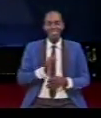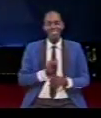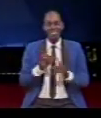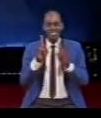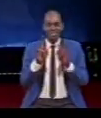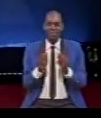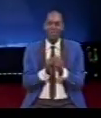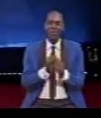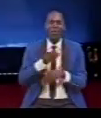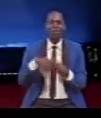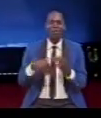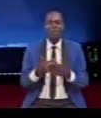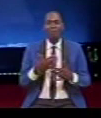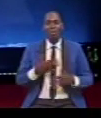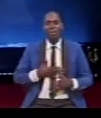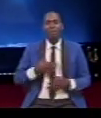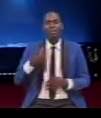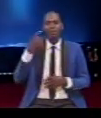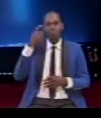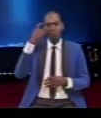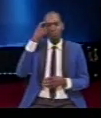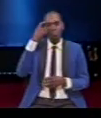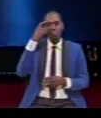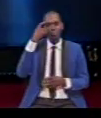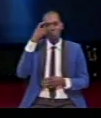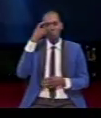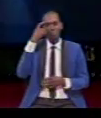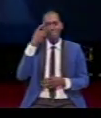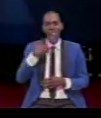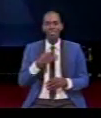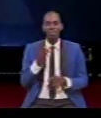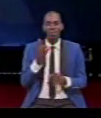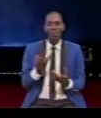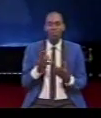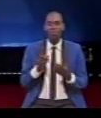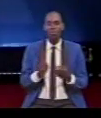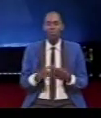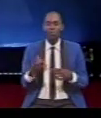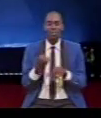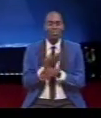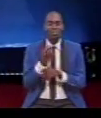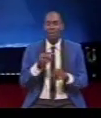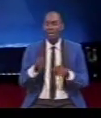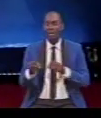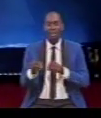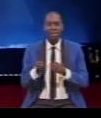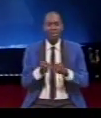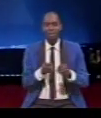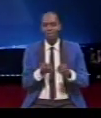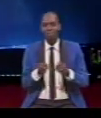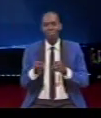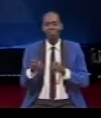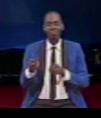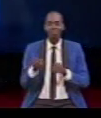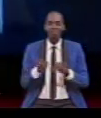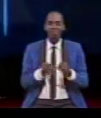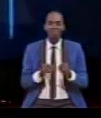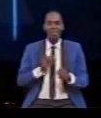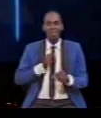I try with all my might, but I just can't win the fight. I'm